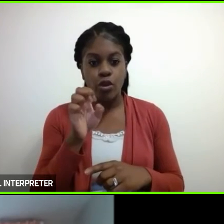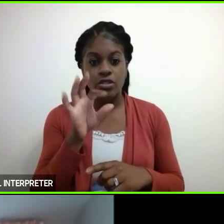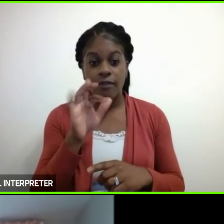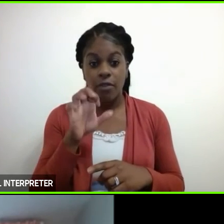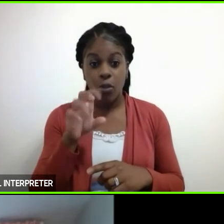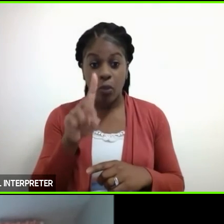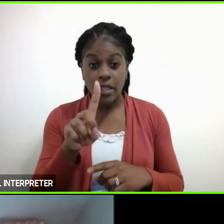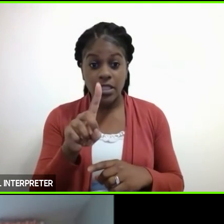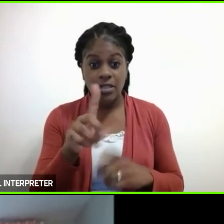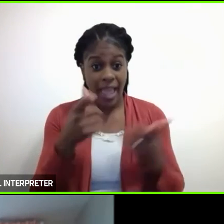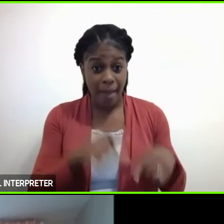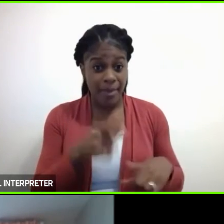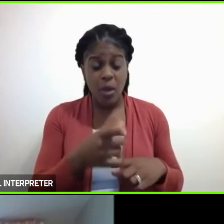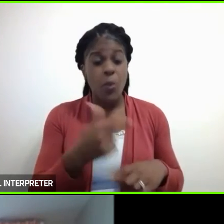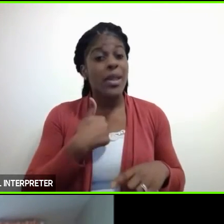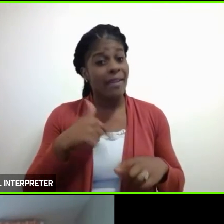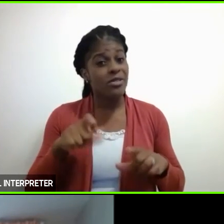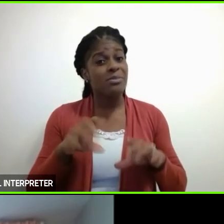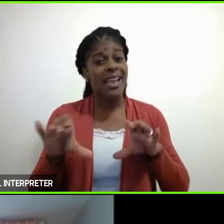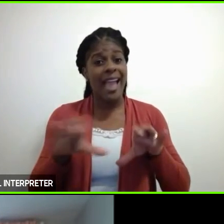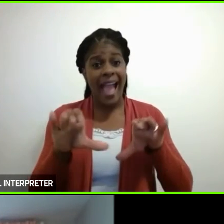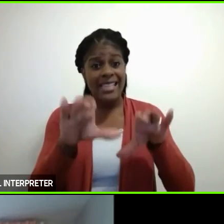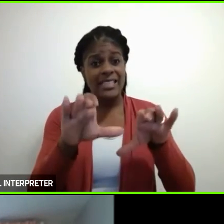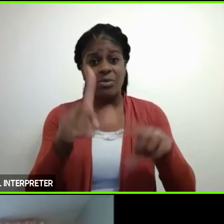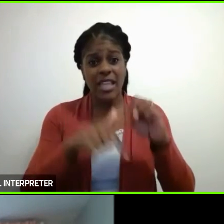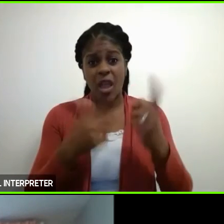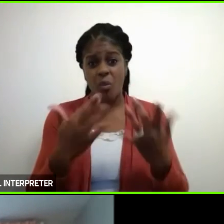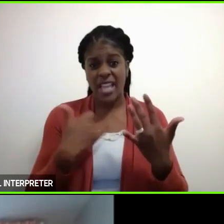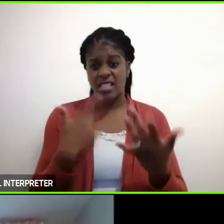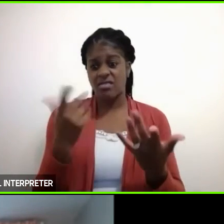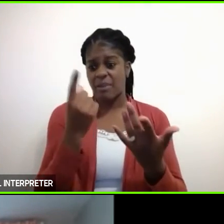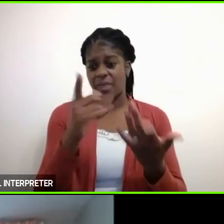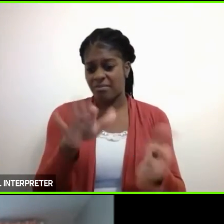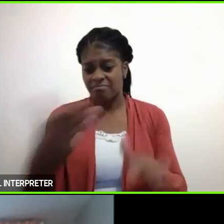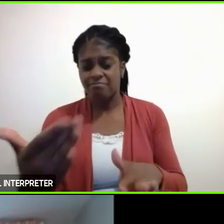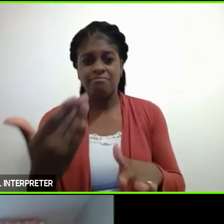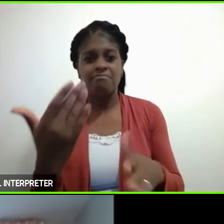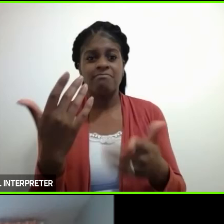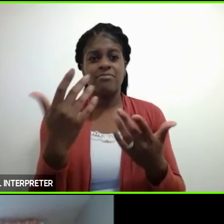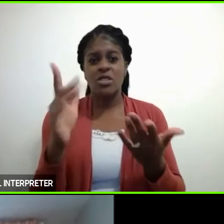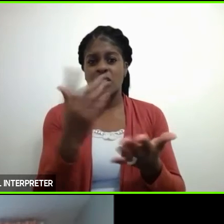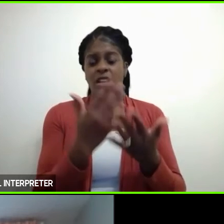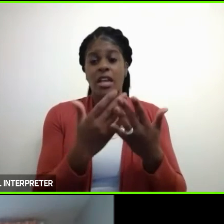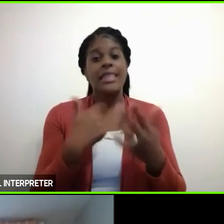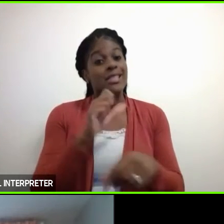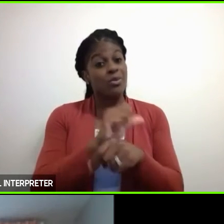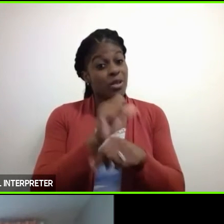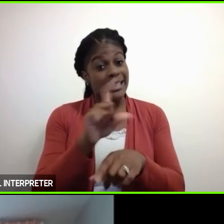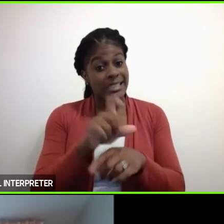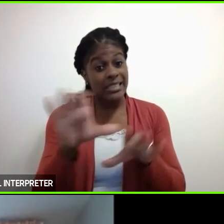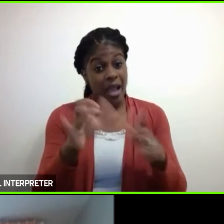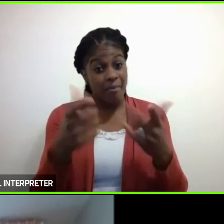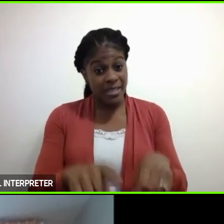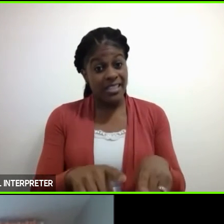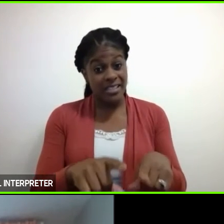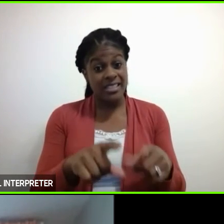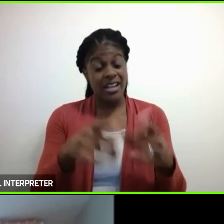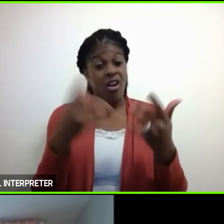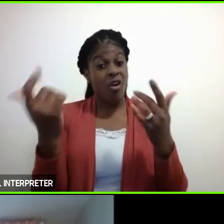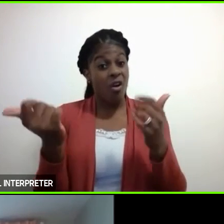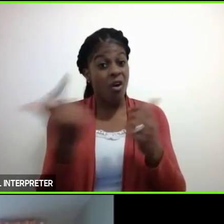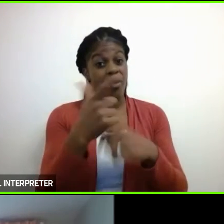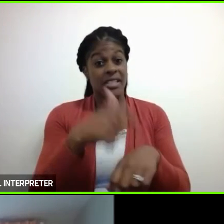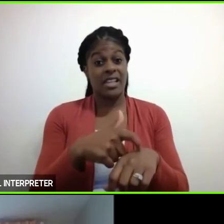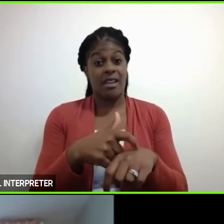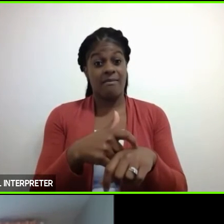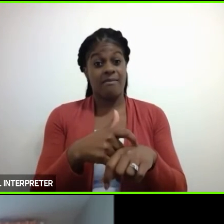we have to be active and we can't get tired. And this is the work that has to be done all the time in